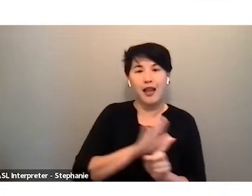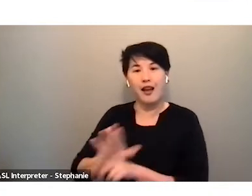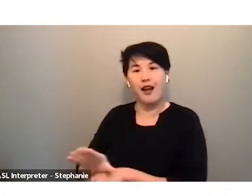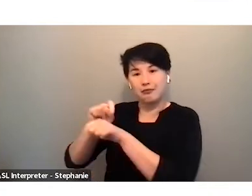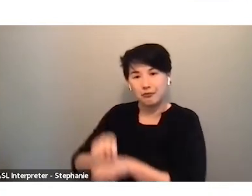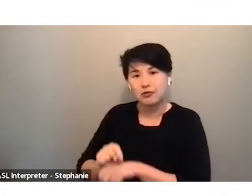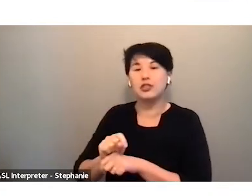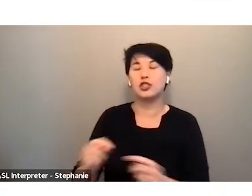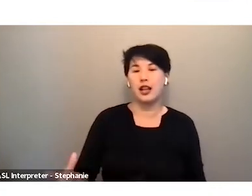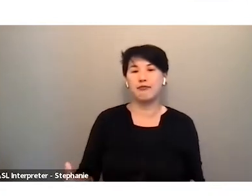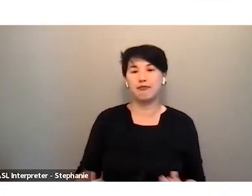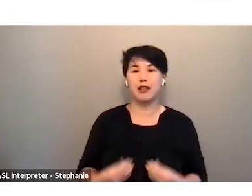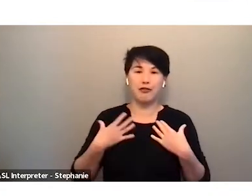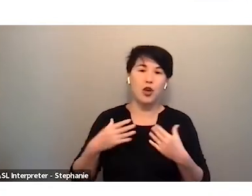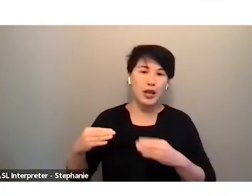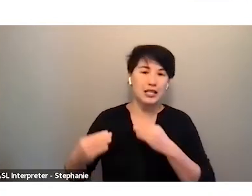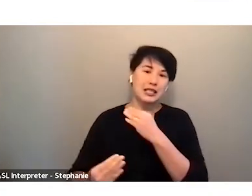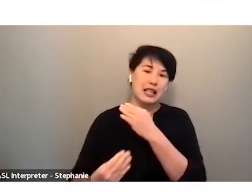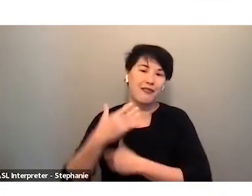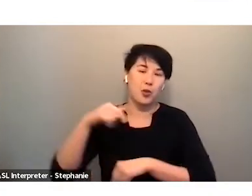textile heritage. So thank you.